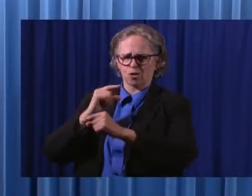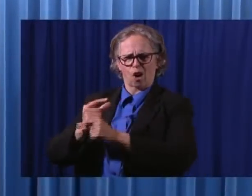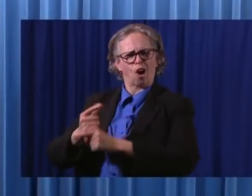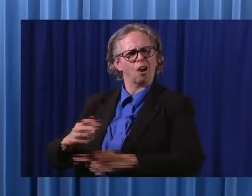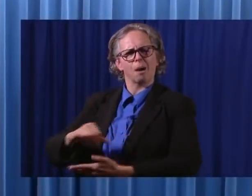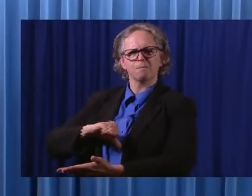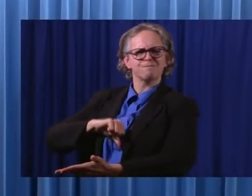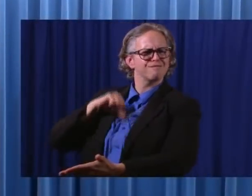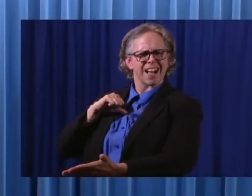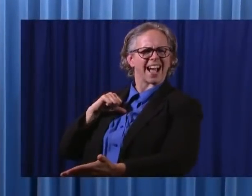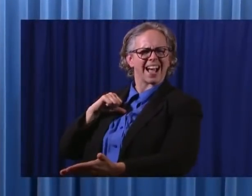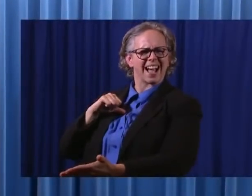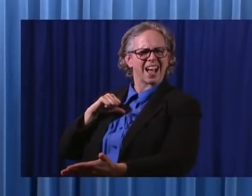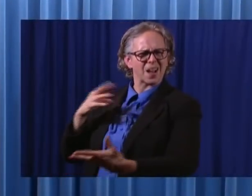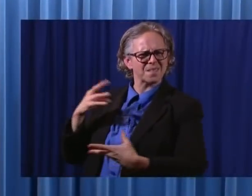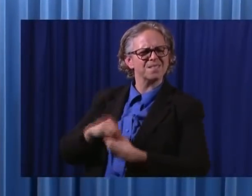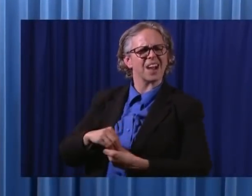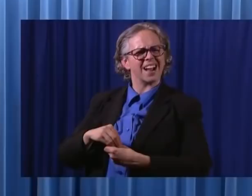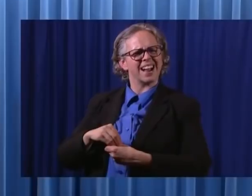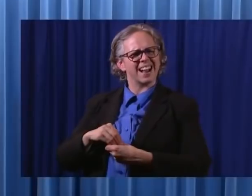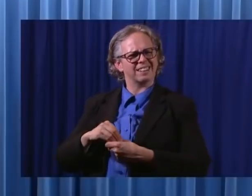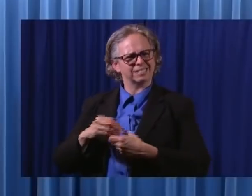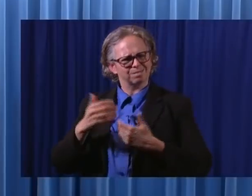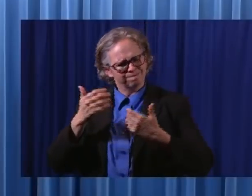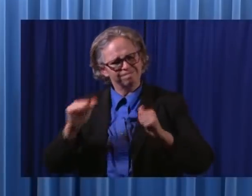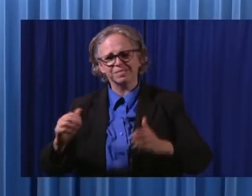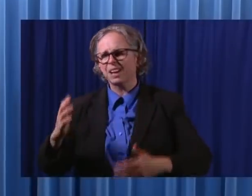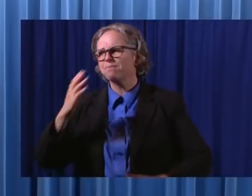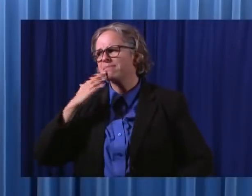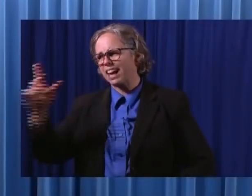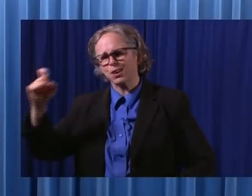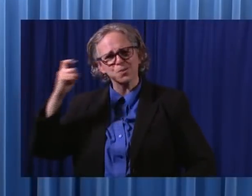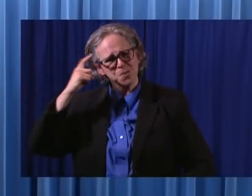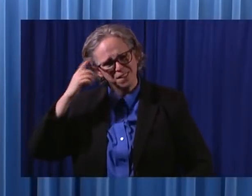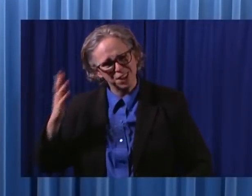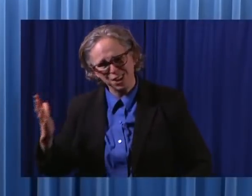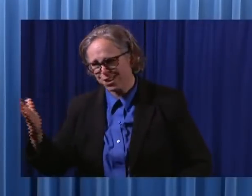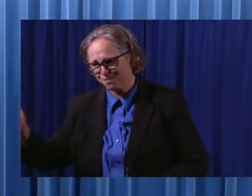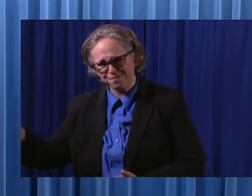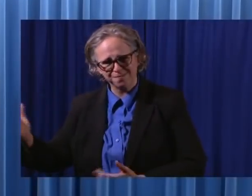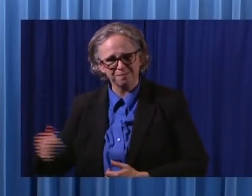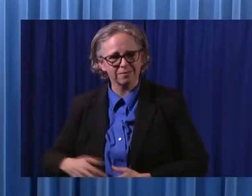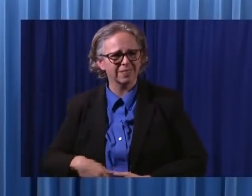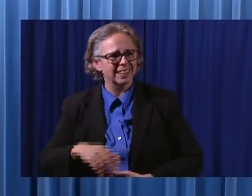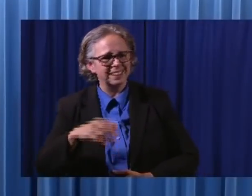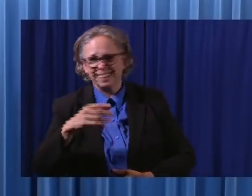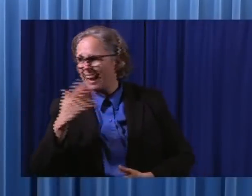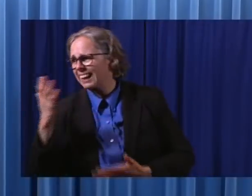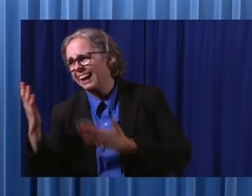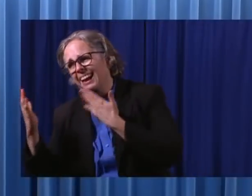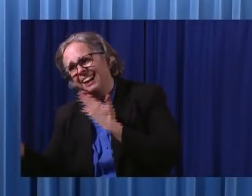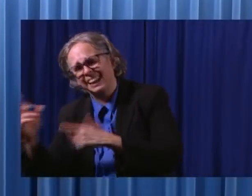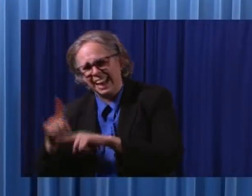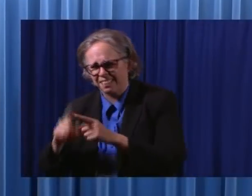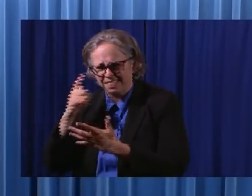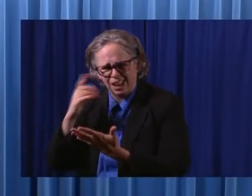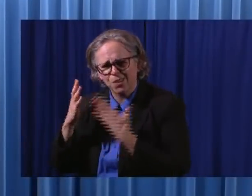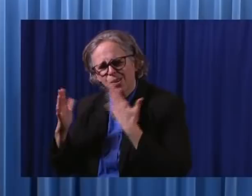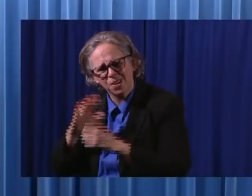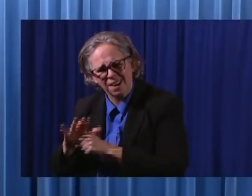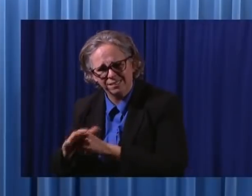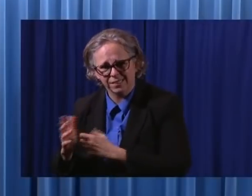very, very, very important effort. Thank you, sir. Well, General, I can't thank you enough and the men and women of the Guard. As you